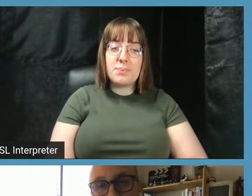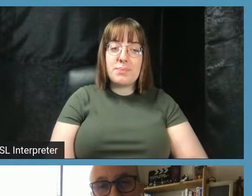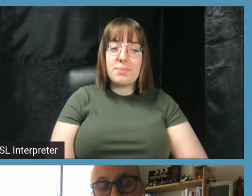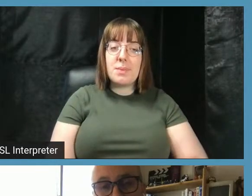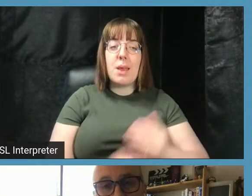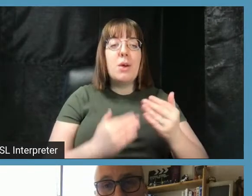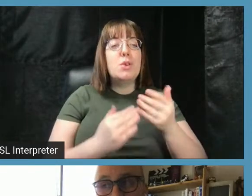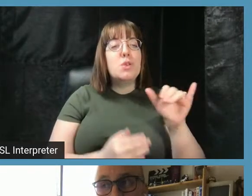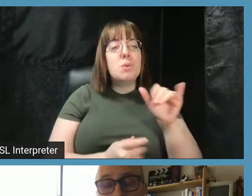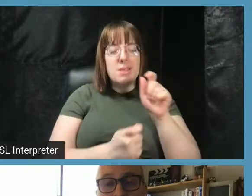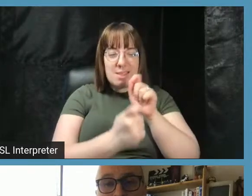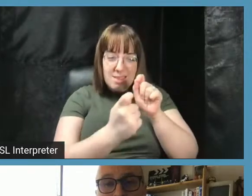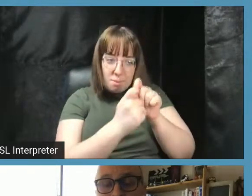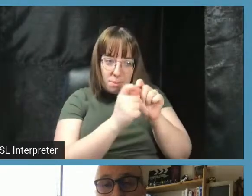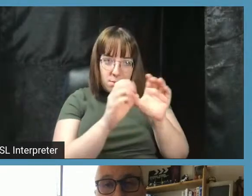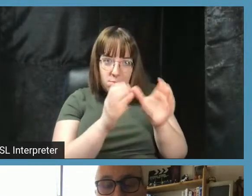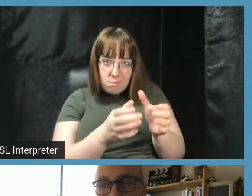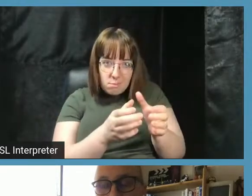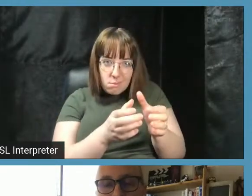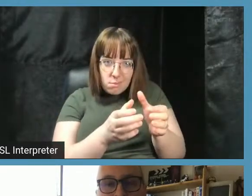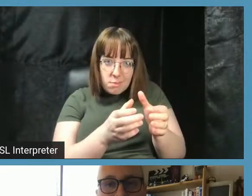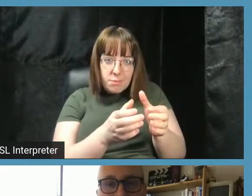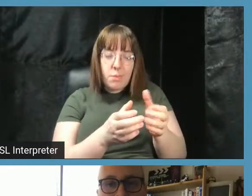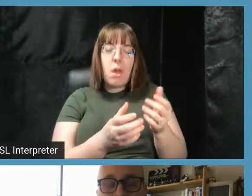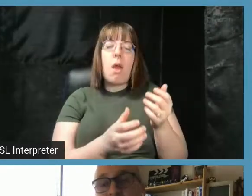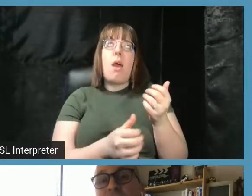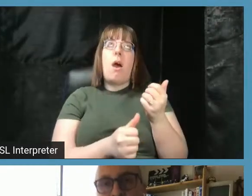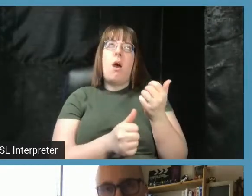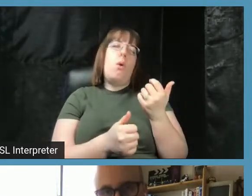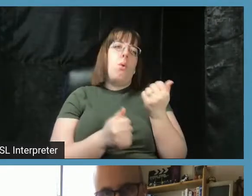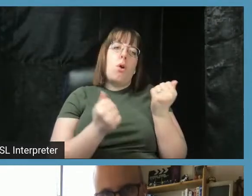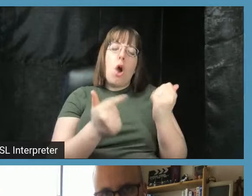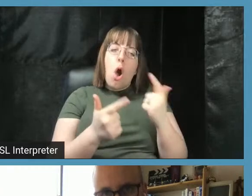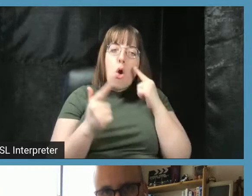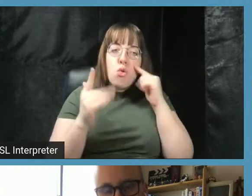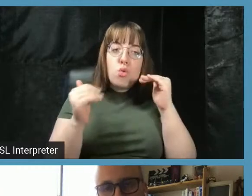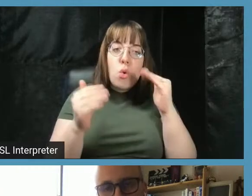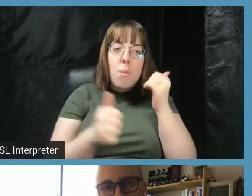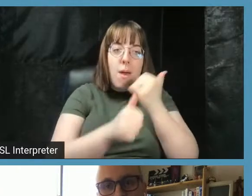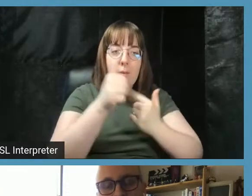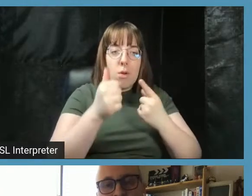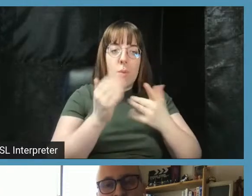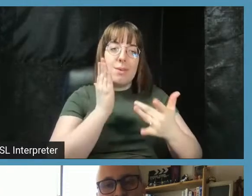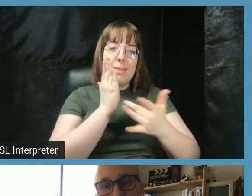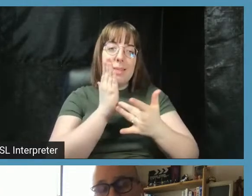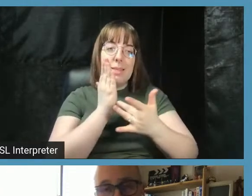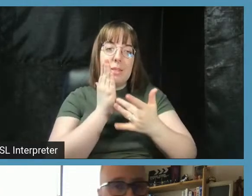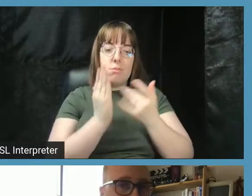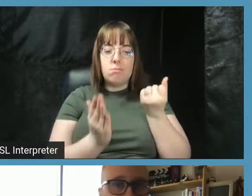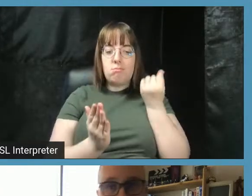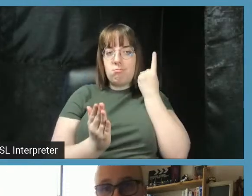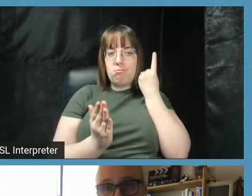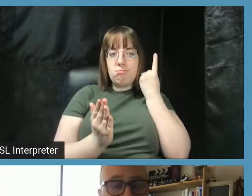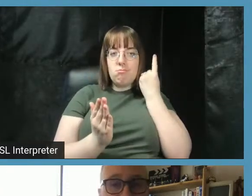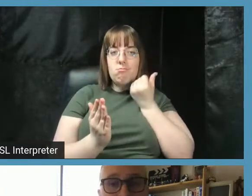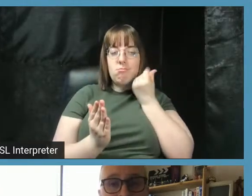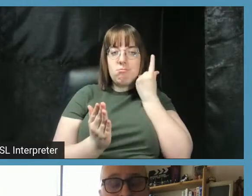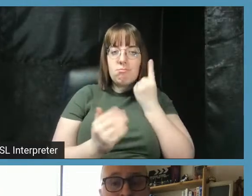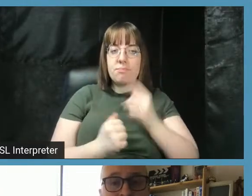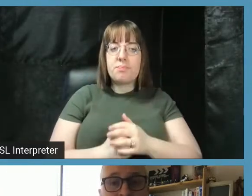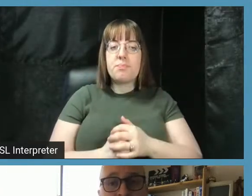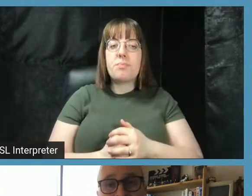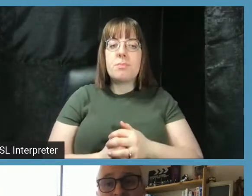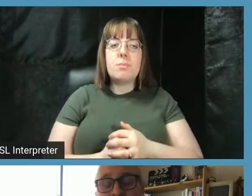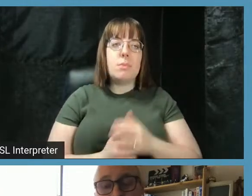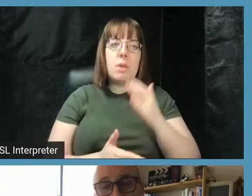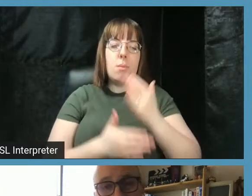a specialized field that we all hope that at some point everyone is digitally literate to a certain level, that it becomes, sort of